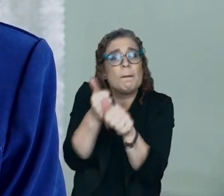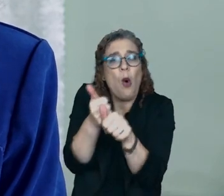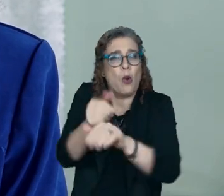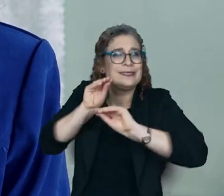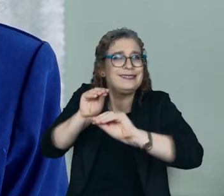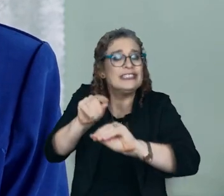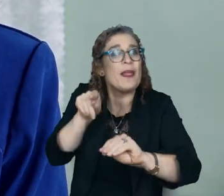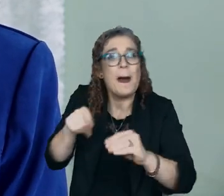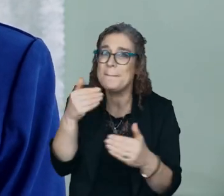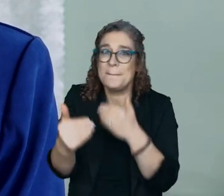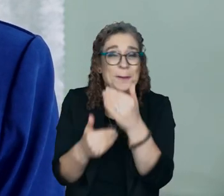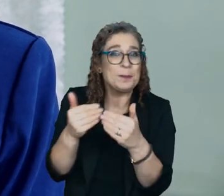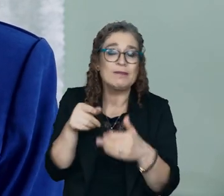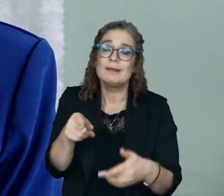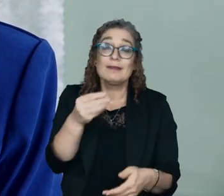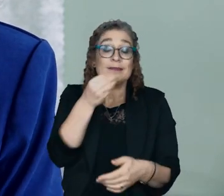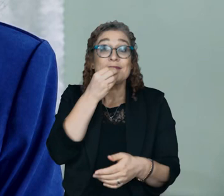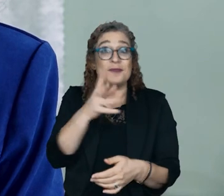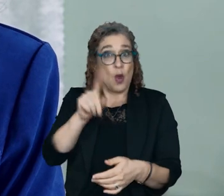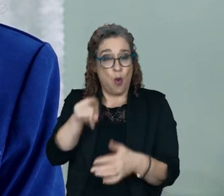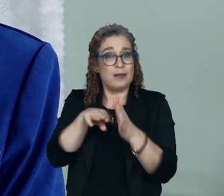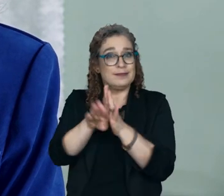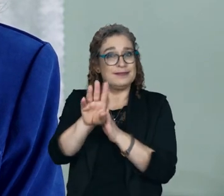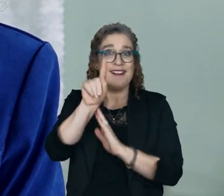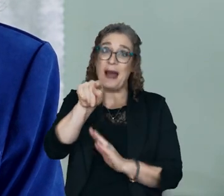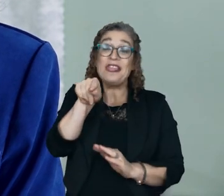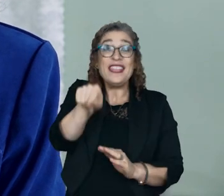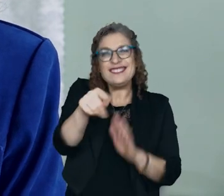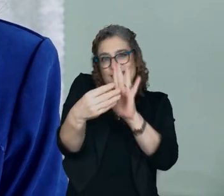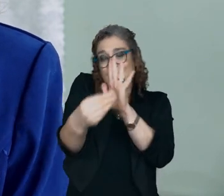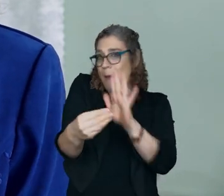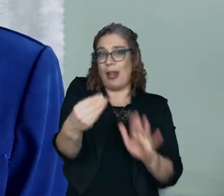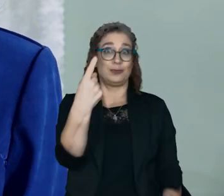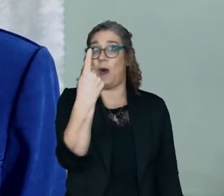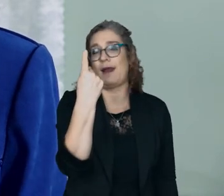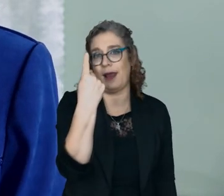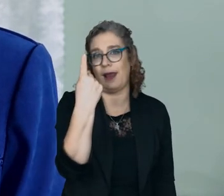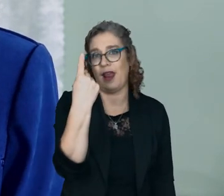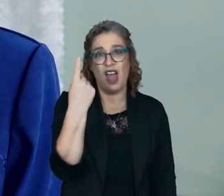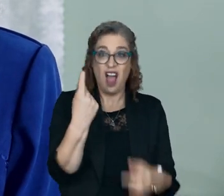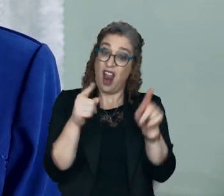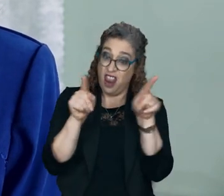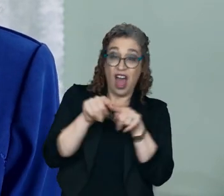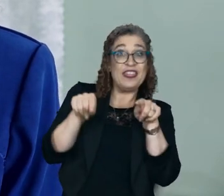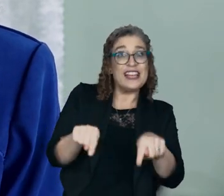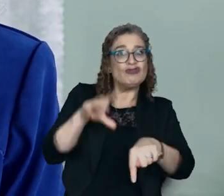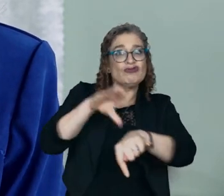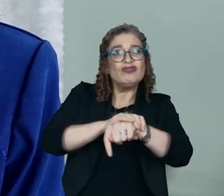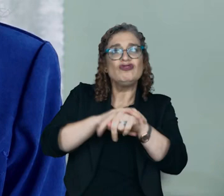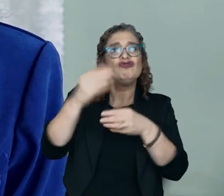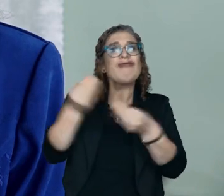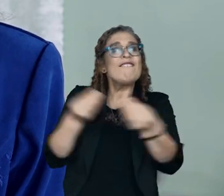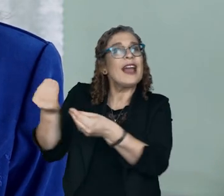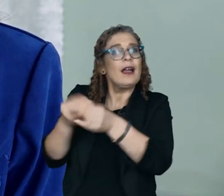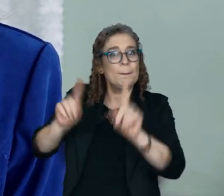Sadly, this is only one of many stories. And as we approach the period of